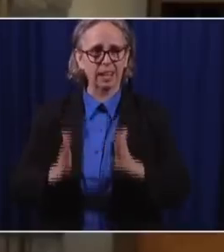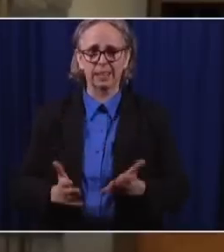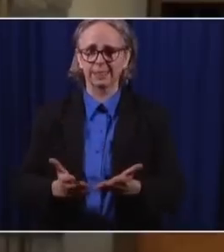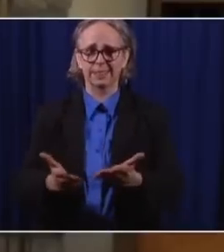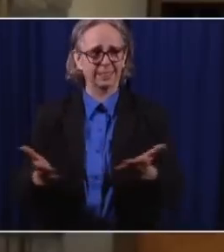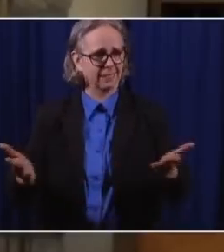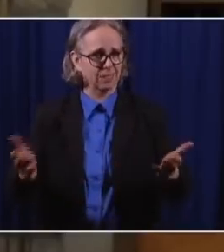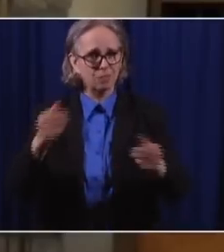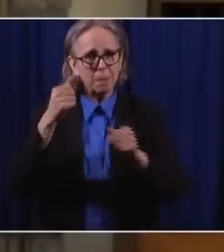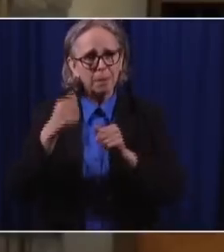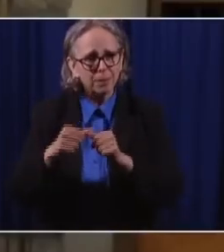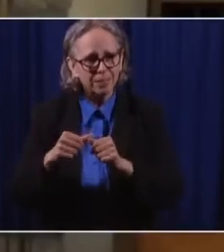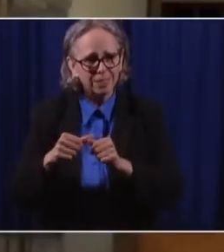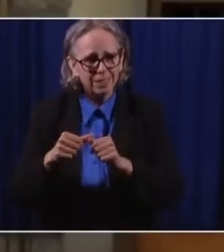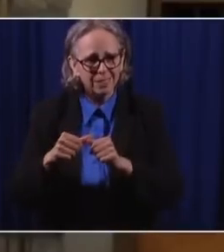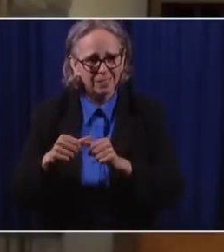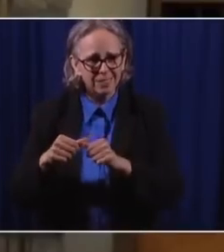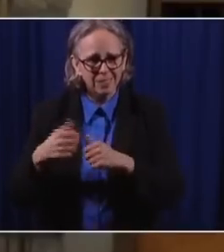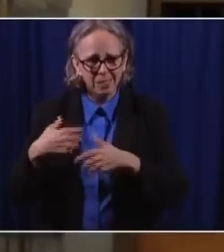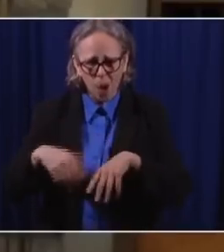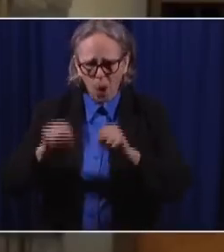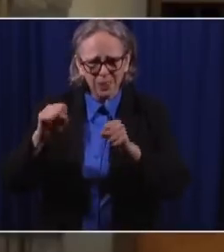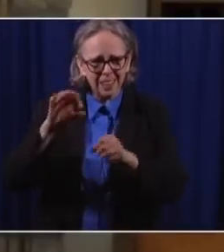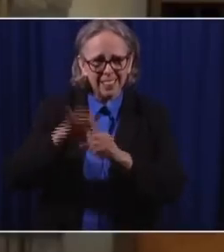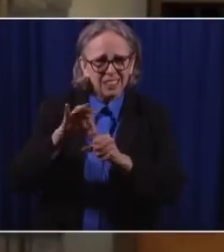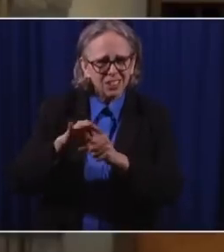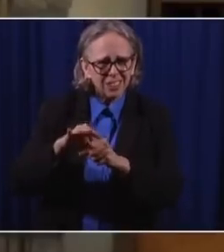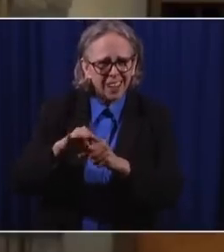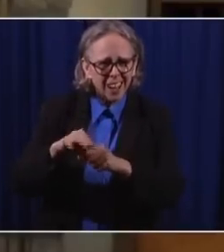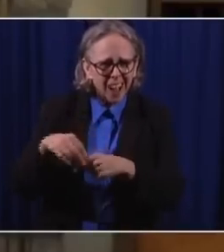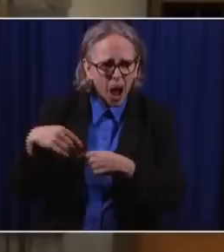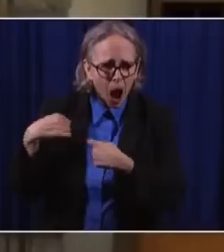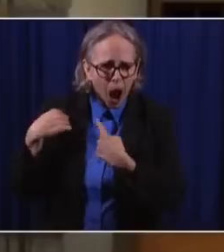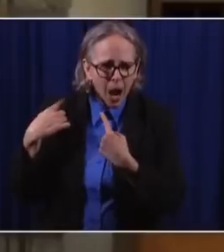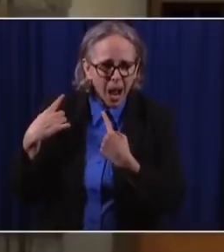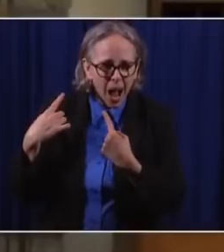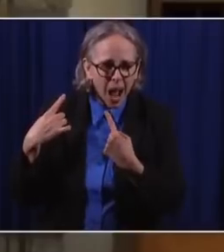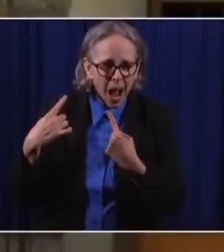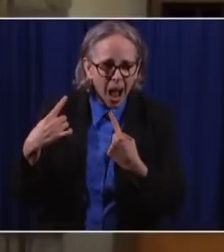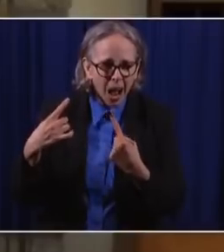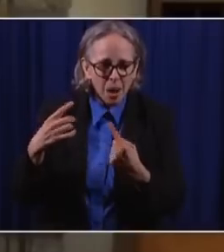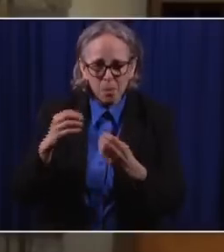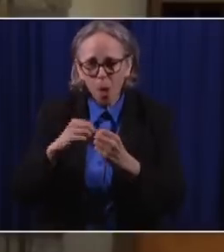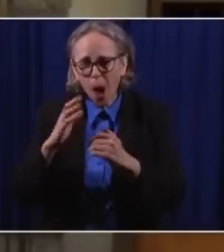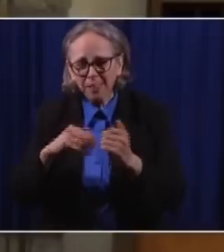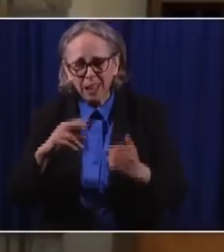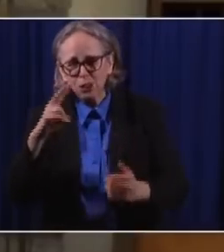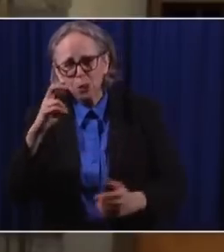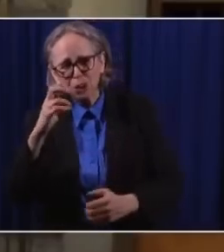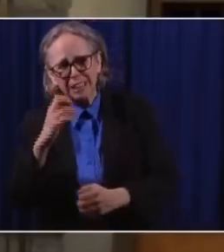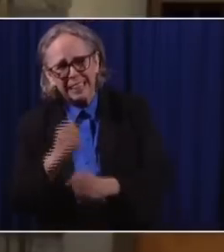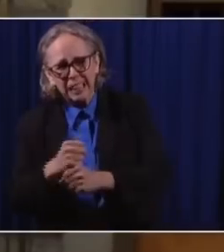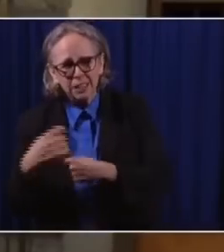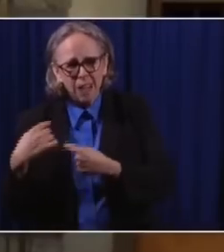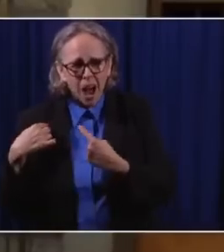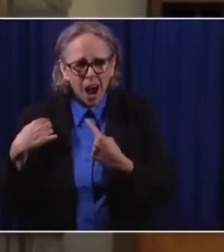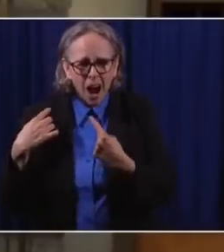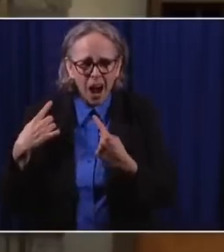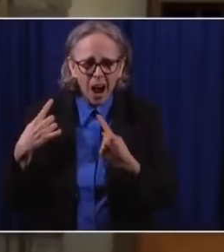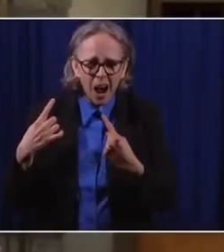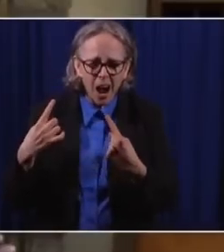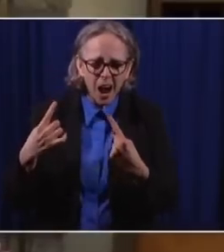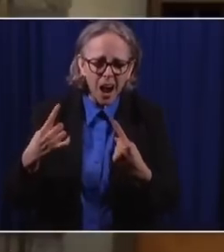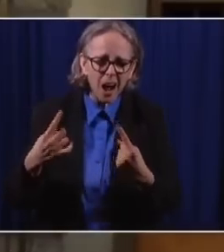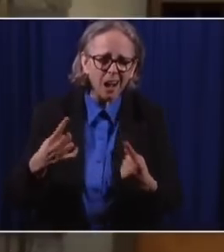before. We've done this for over 200 years. We've done it better than about anybody, or maybe anybody, throughout